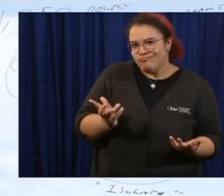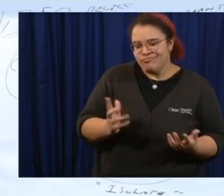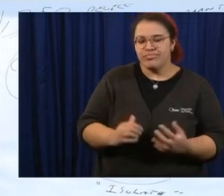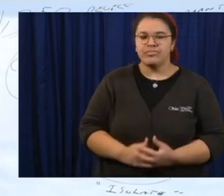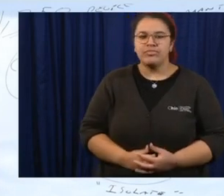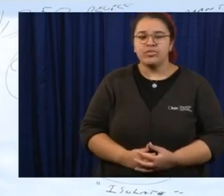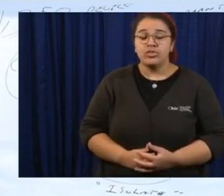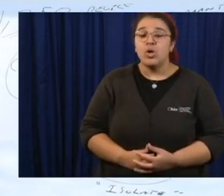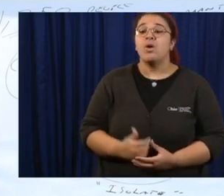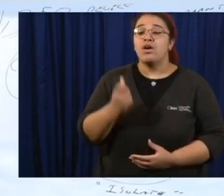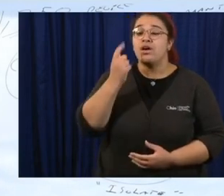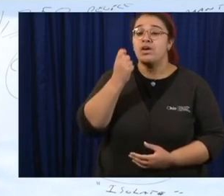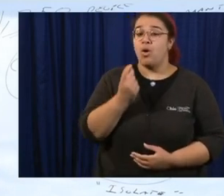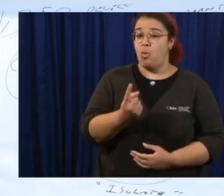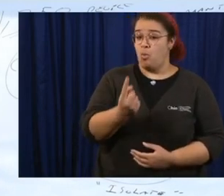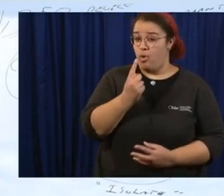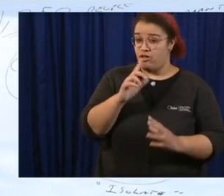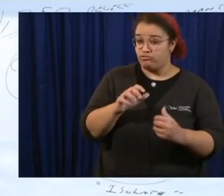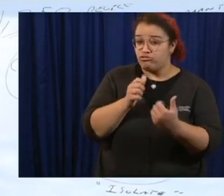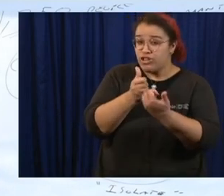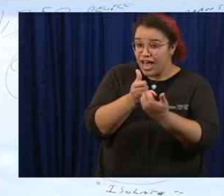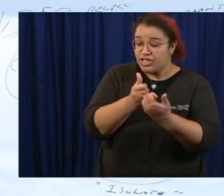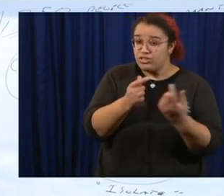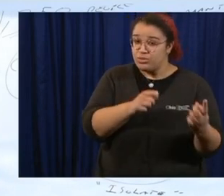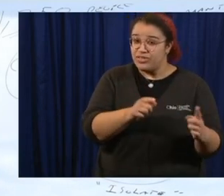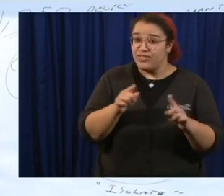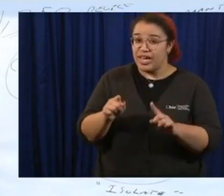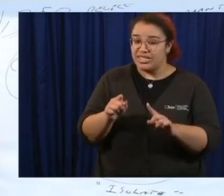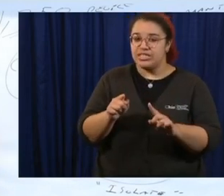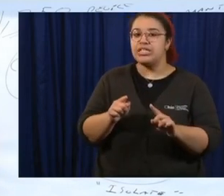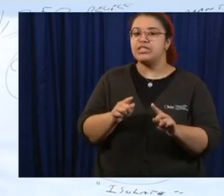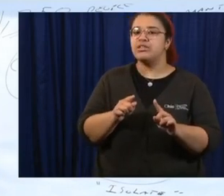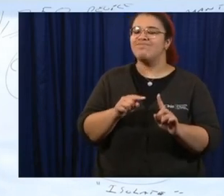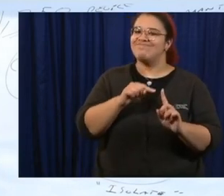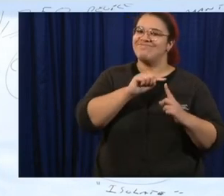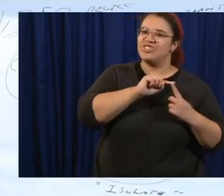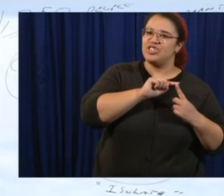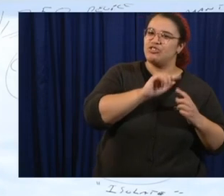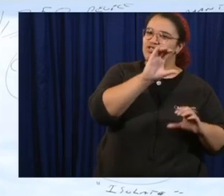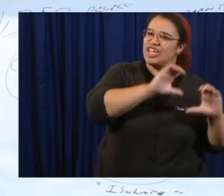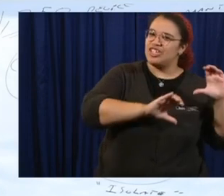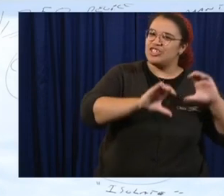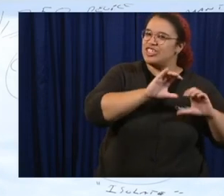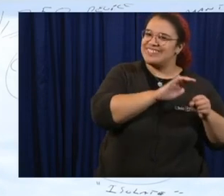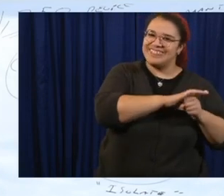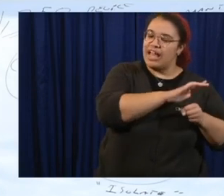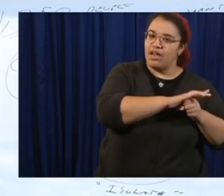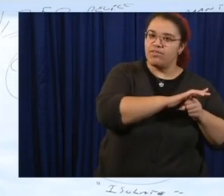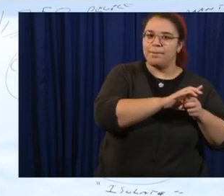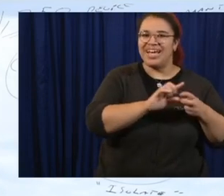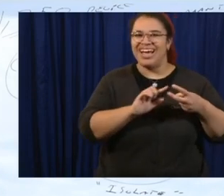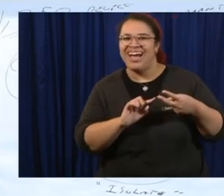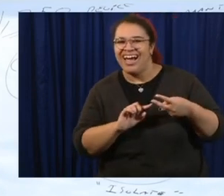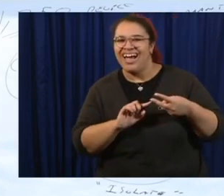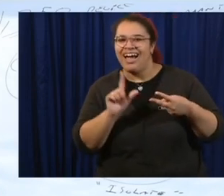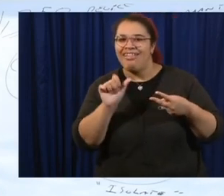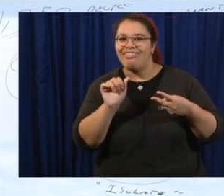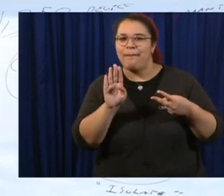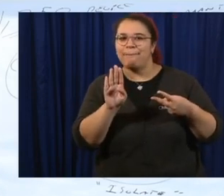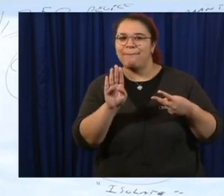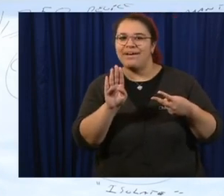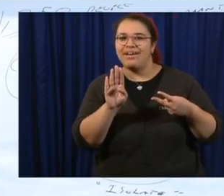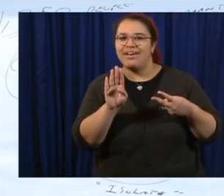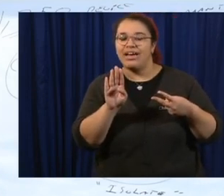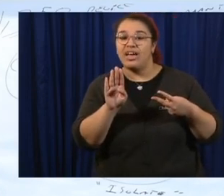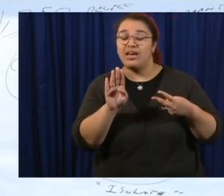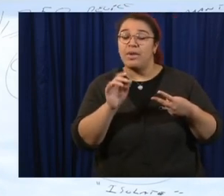one of the challenges we faced is not just the reagents at the lab, but not having enough swabs